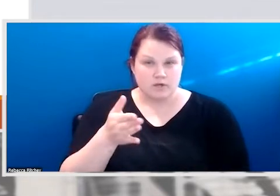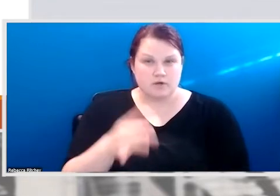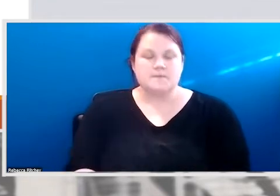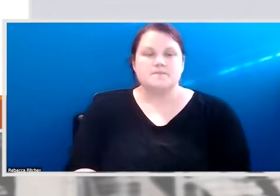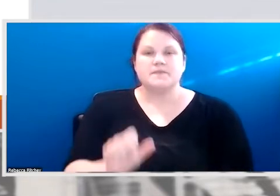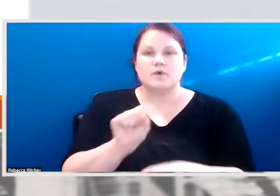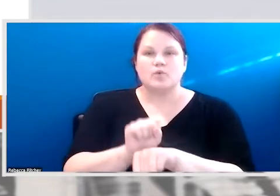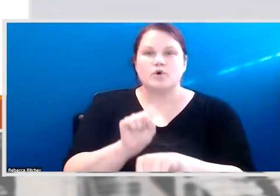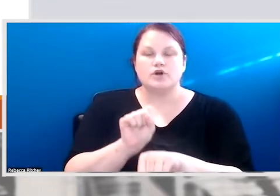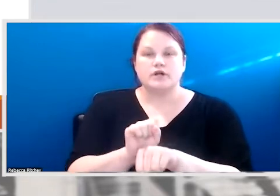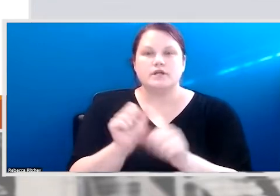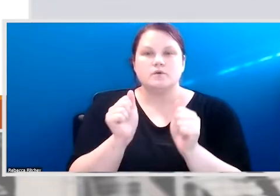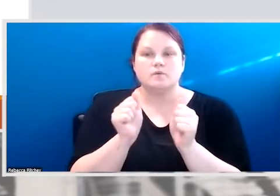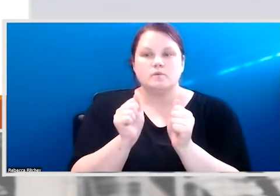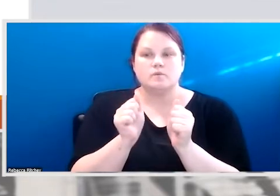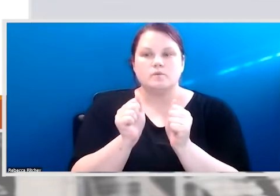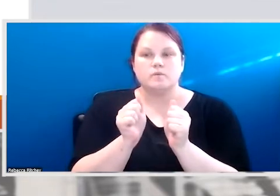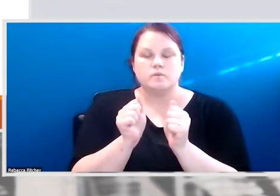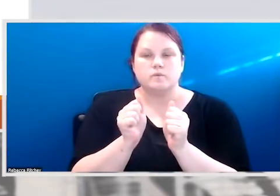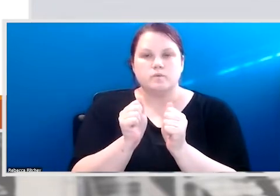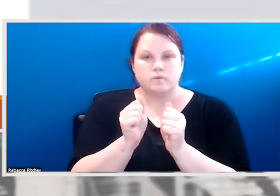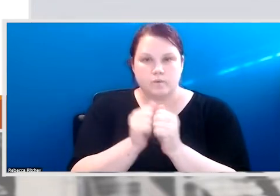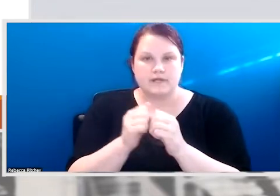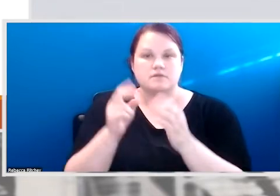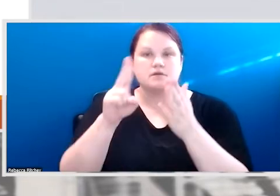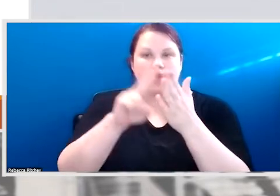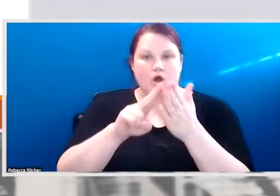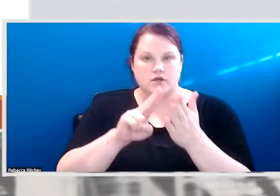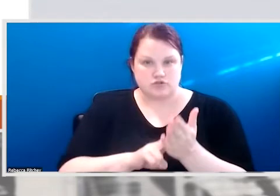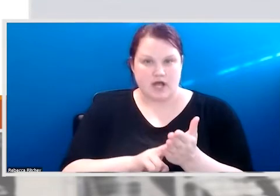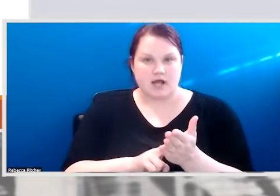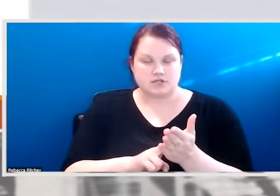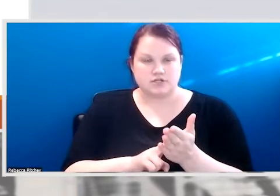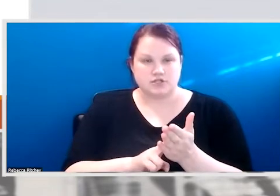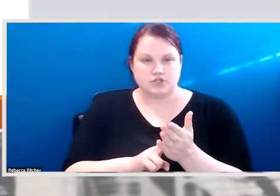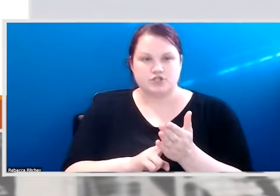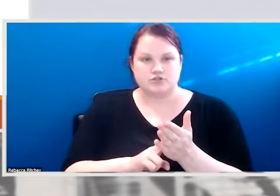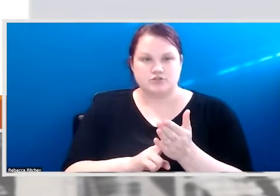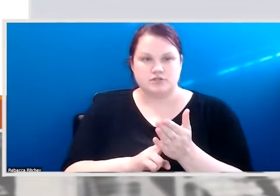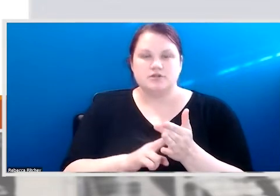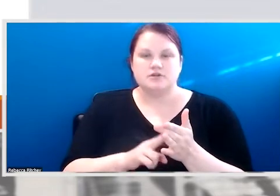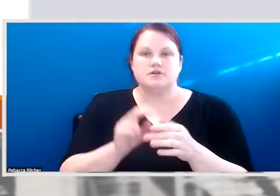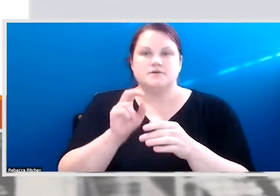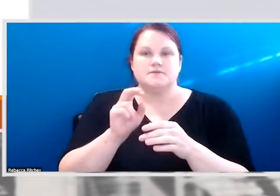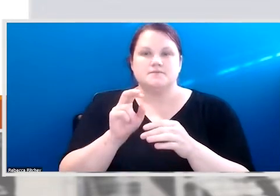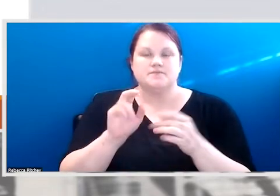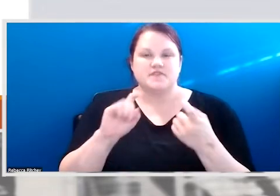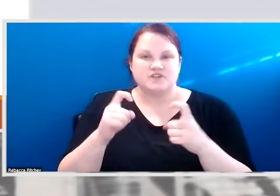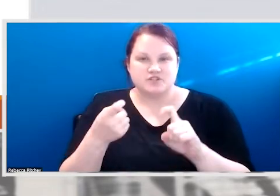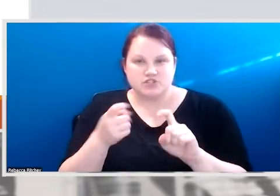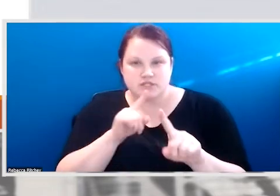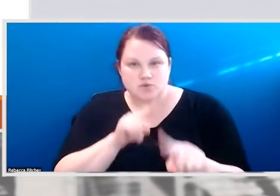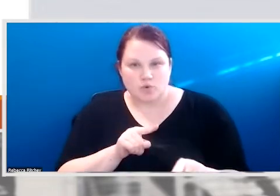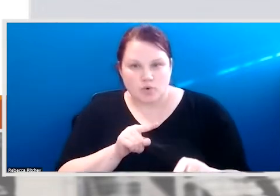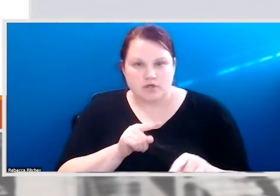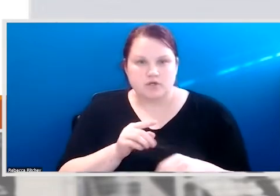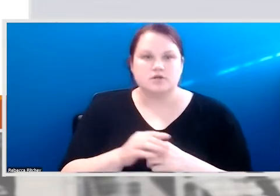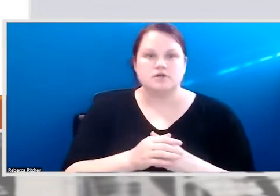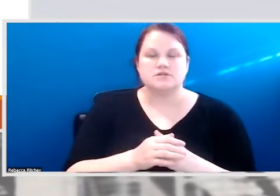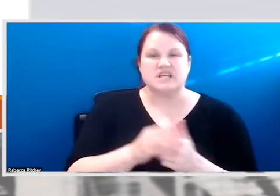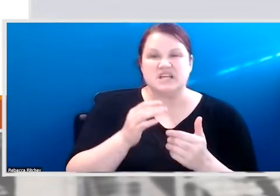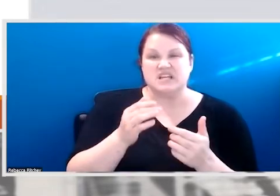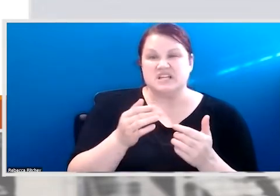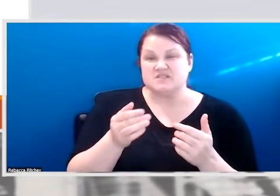working with those contractors to deconflict, work with change orders and unforeseen circumstances